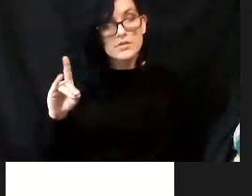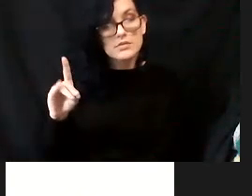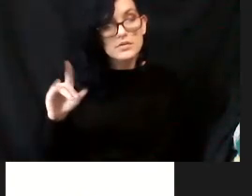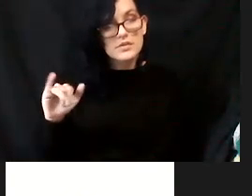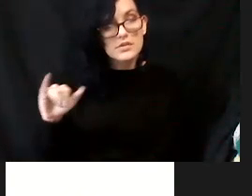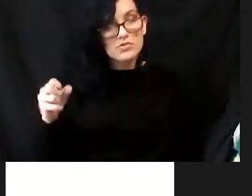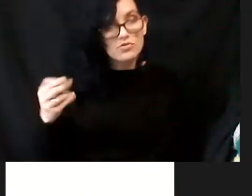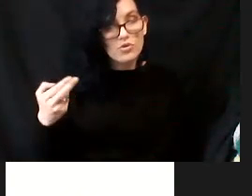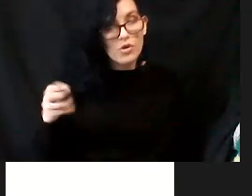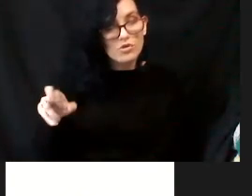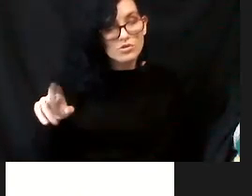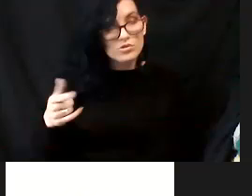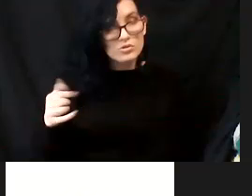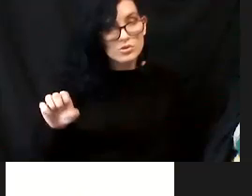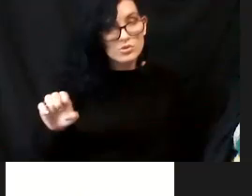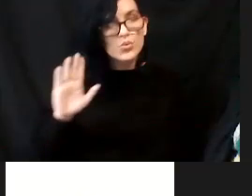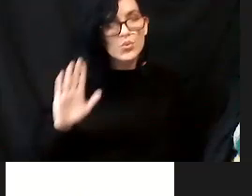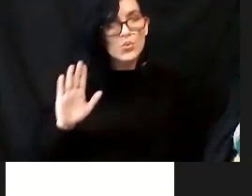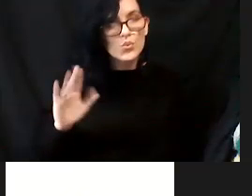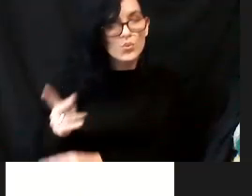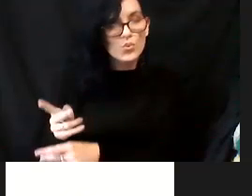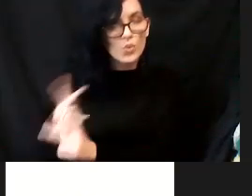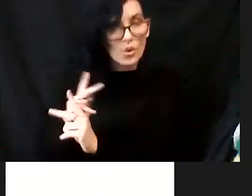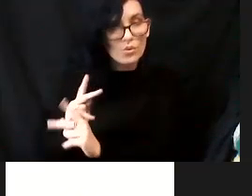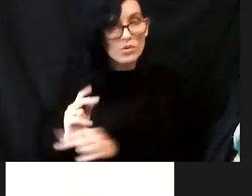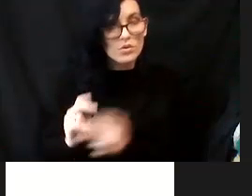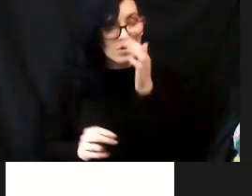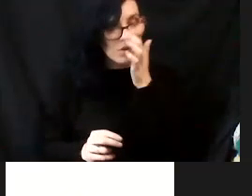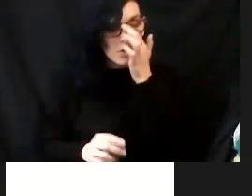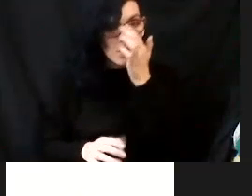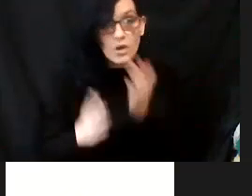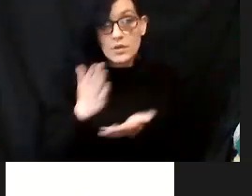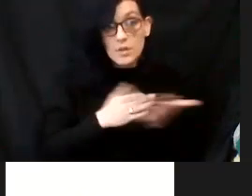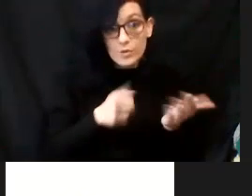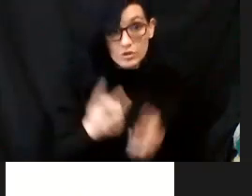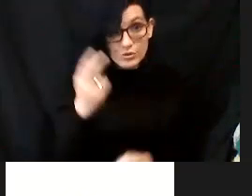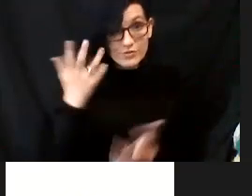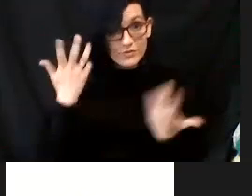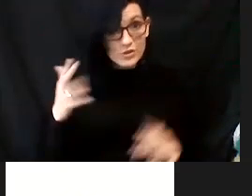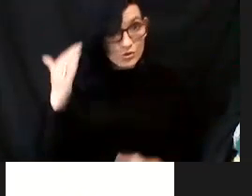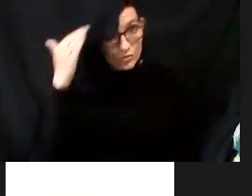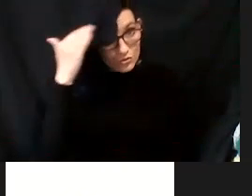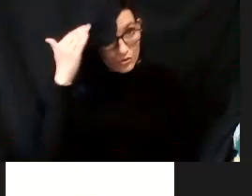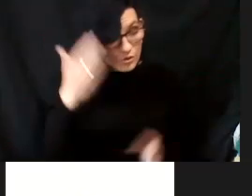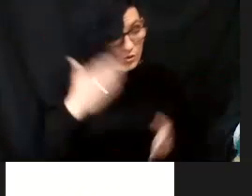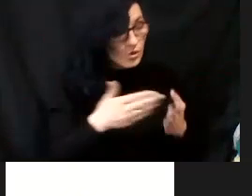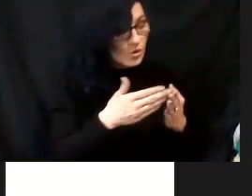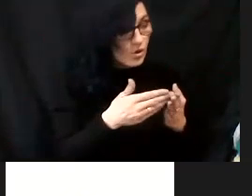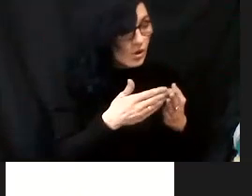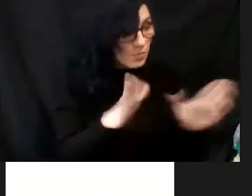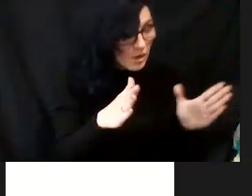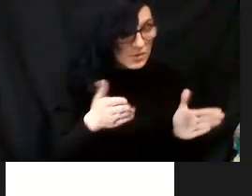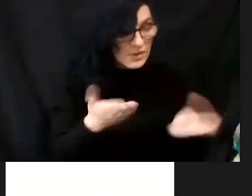So of course, I think most people have heard of student loan forgiveness, public service loan forgiveness.